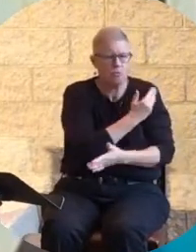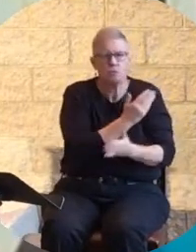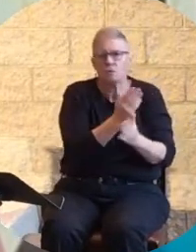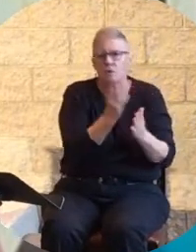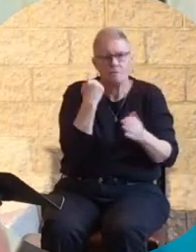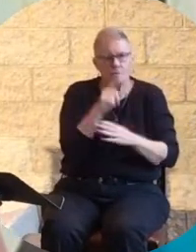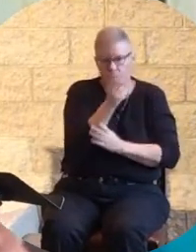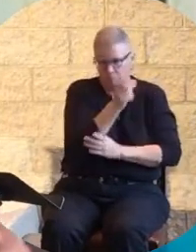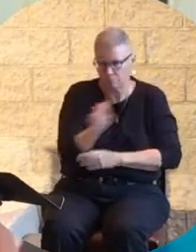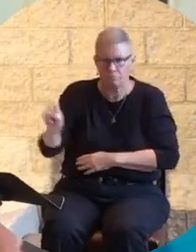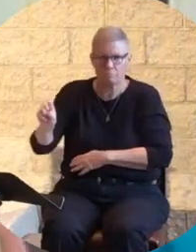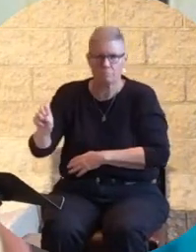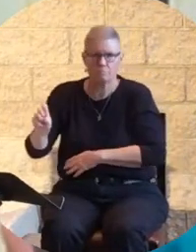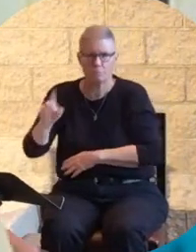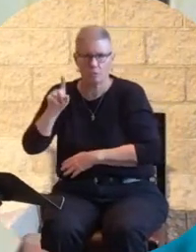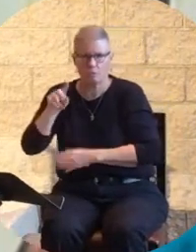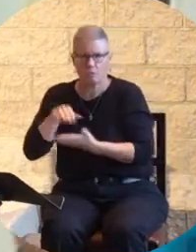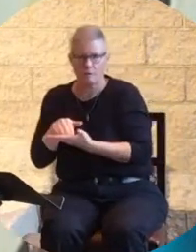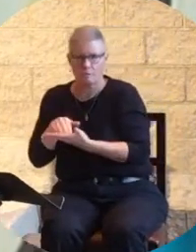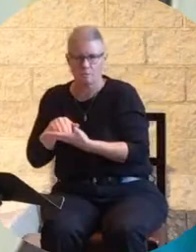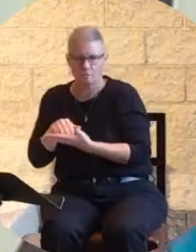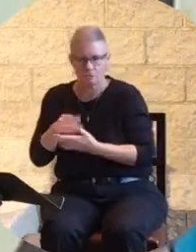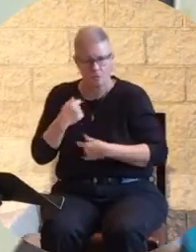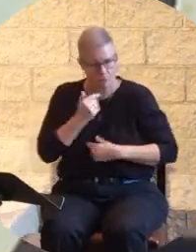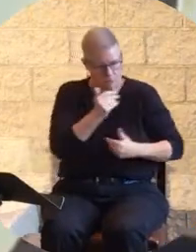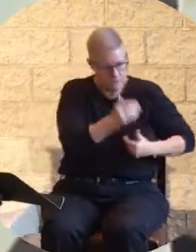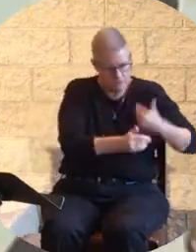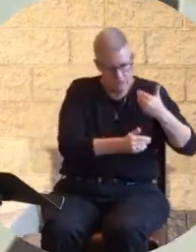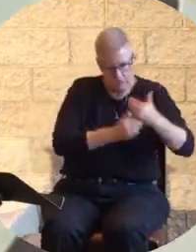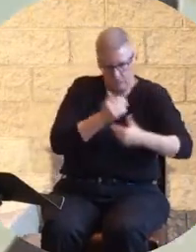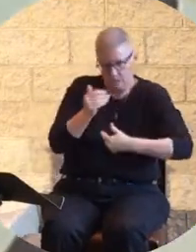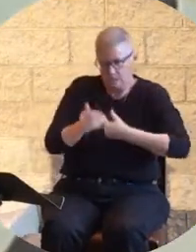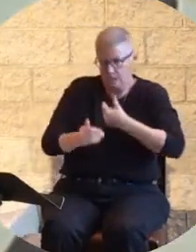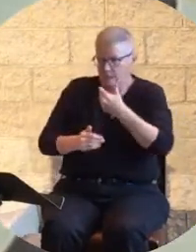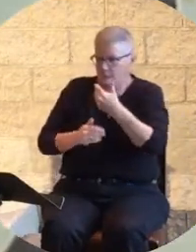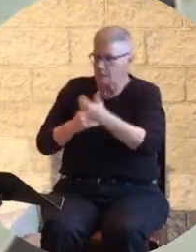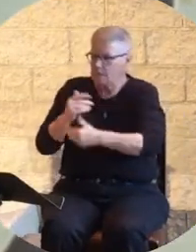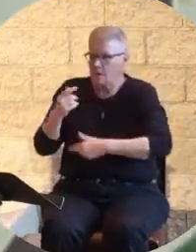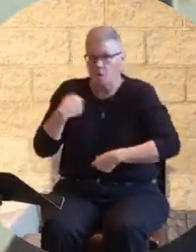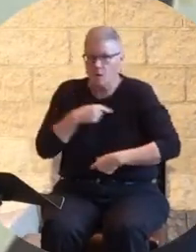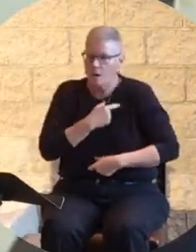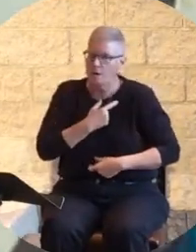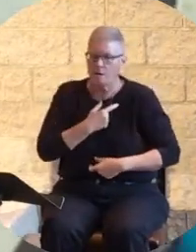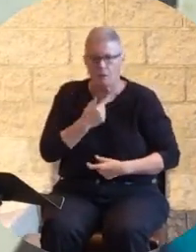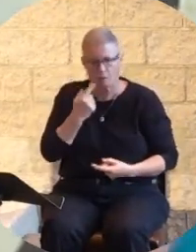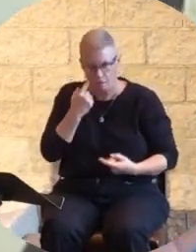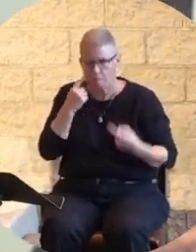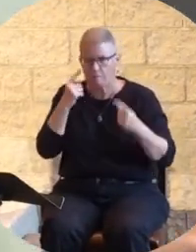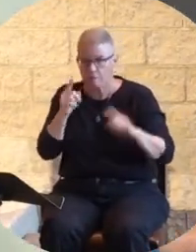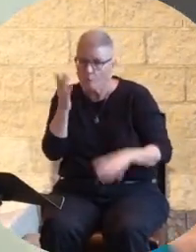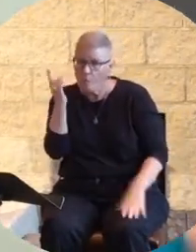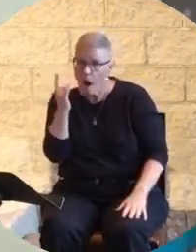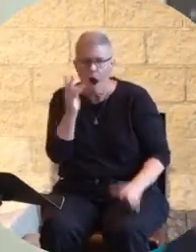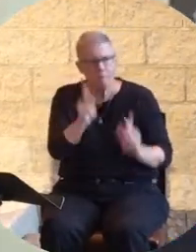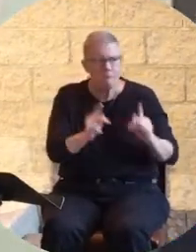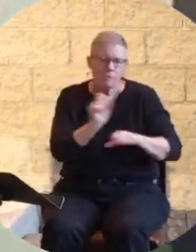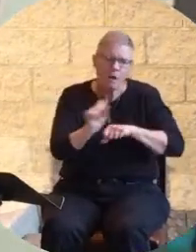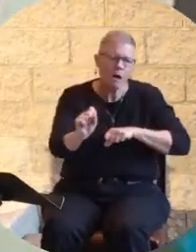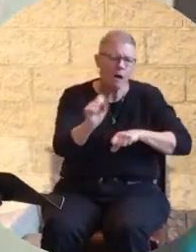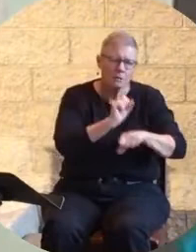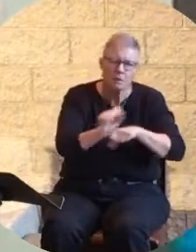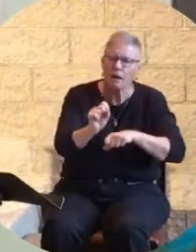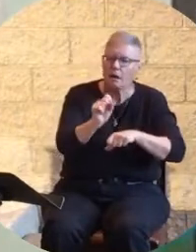And so we moved through. We dodged a bullet. We moved through because people worked hard. And they